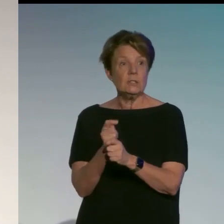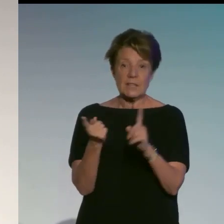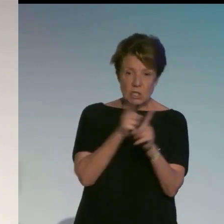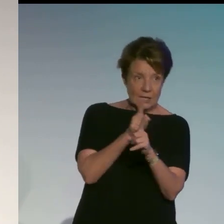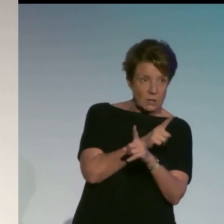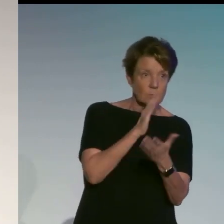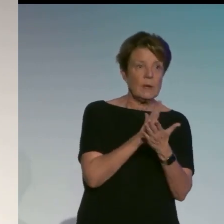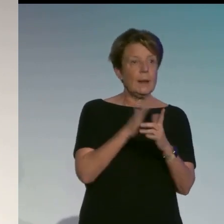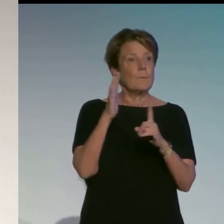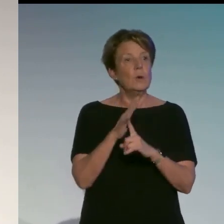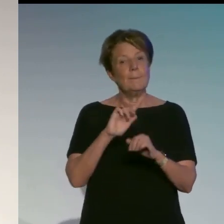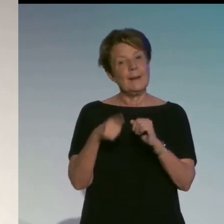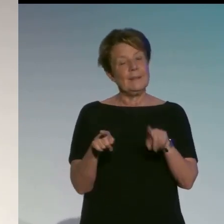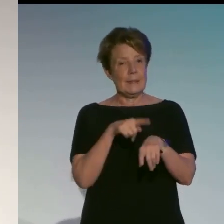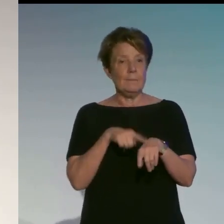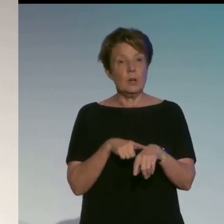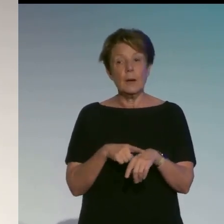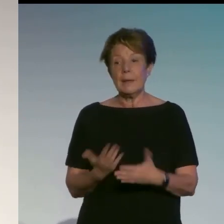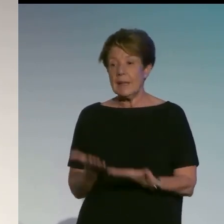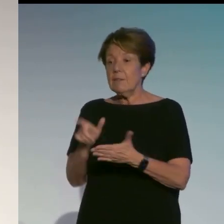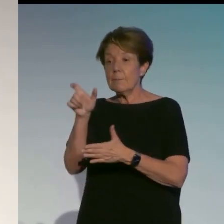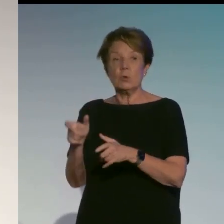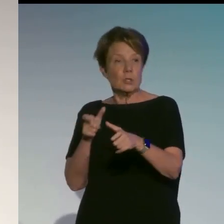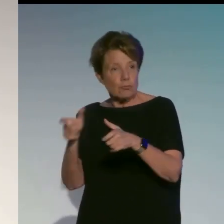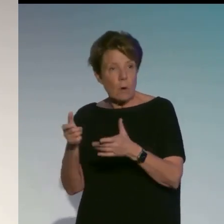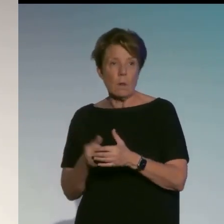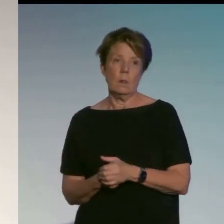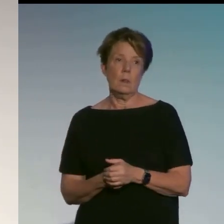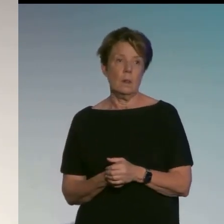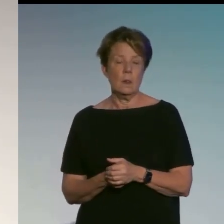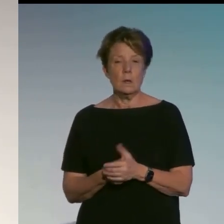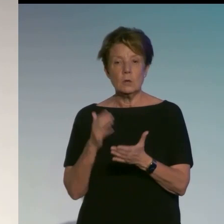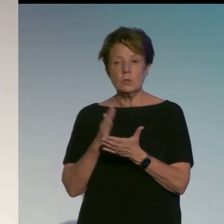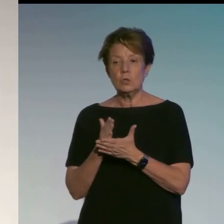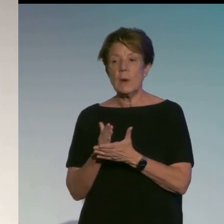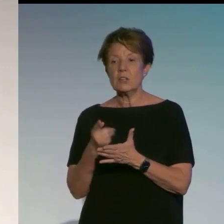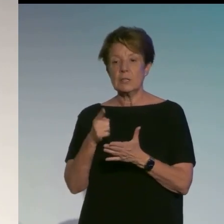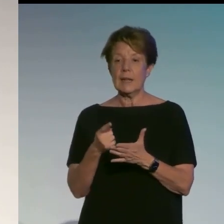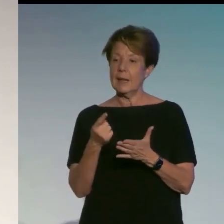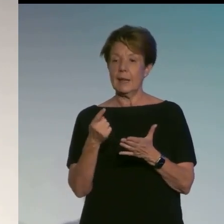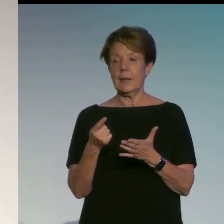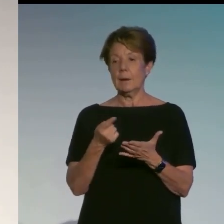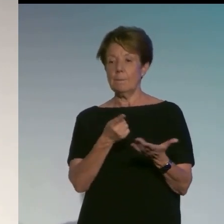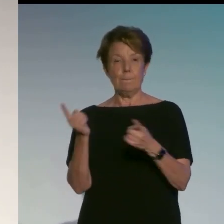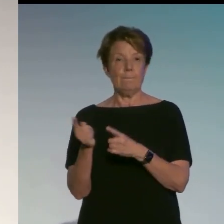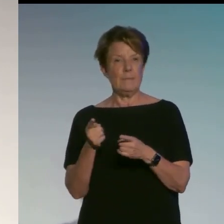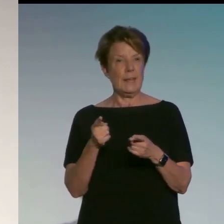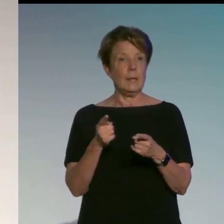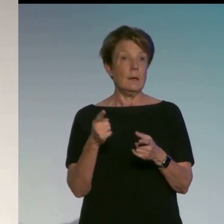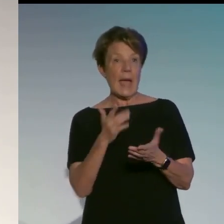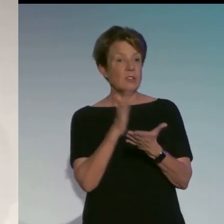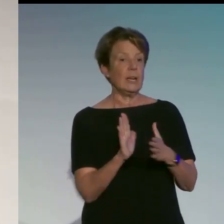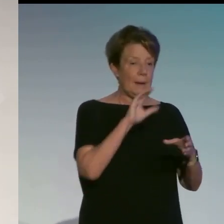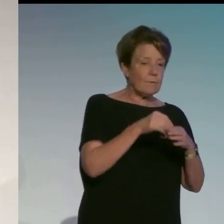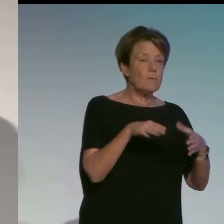important while at the same time giving that person the agency to access that as a place of well-being if they choose, but to stop the practice. Thank